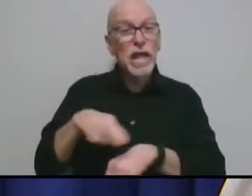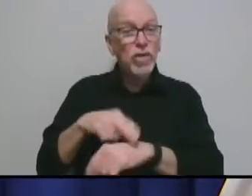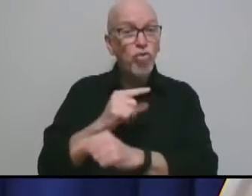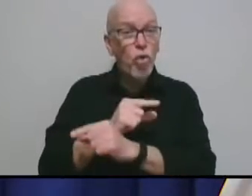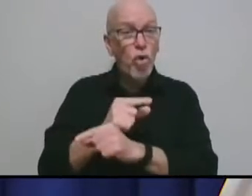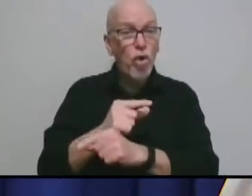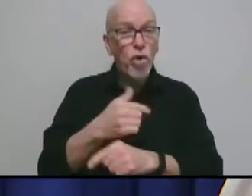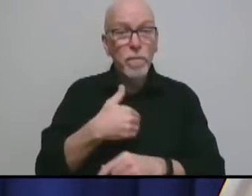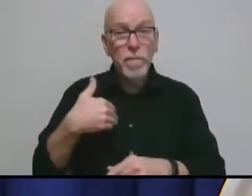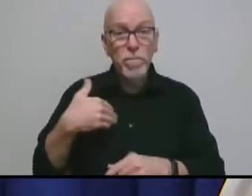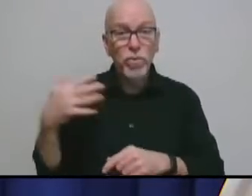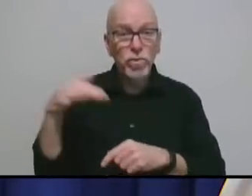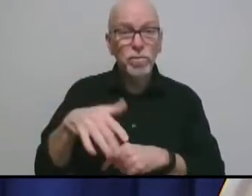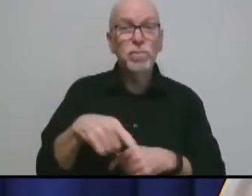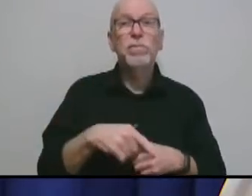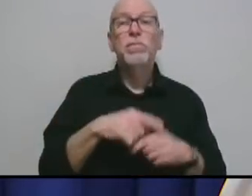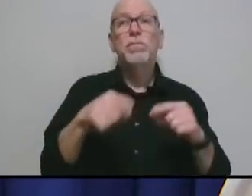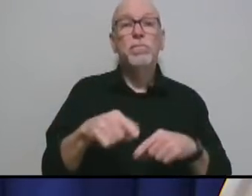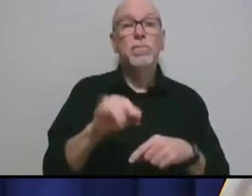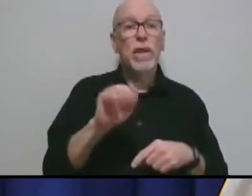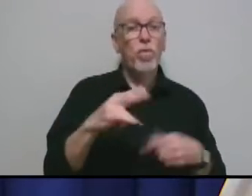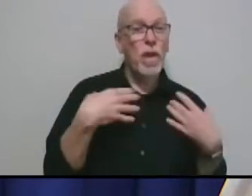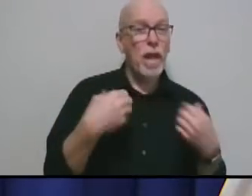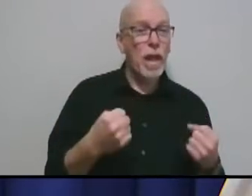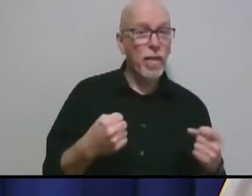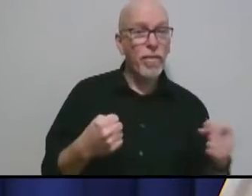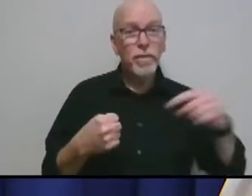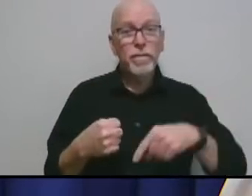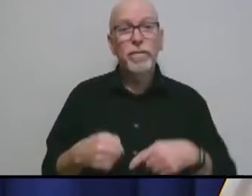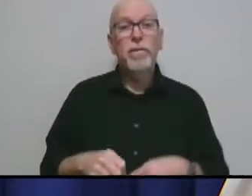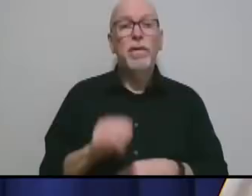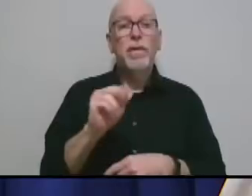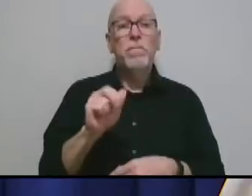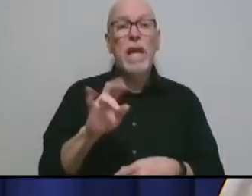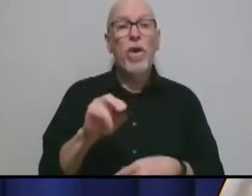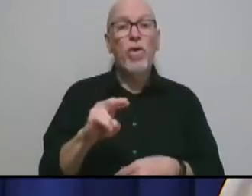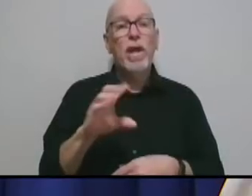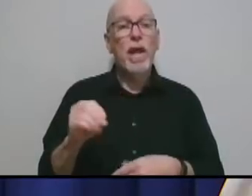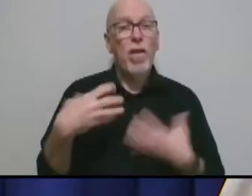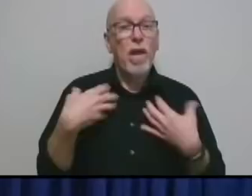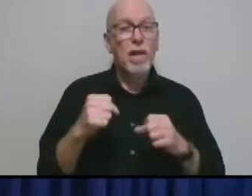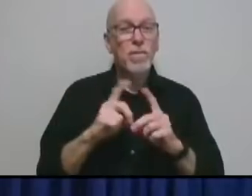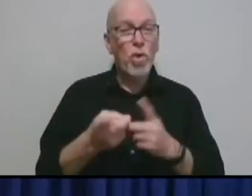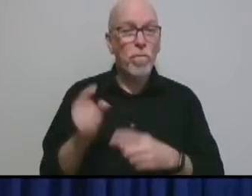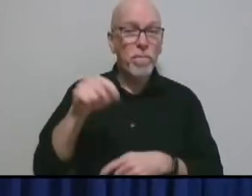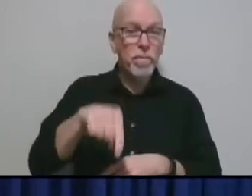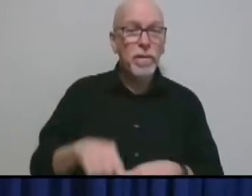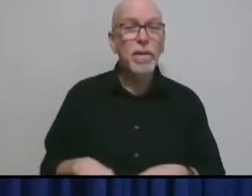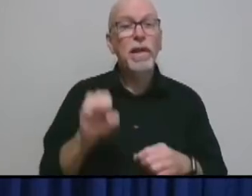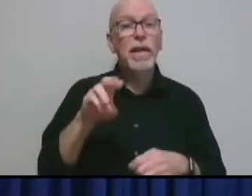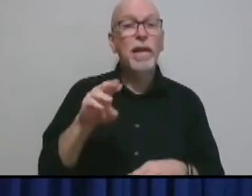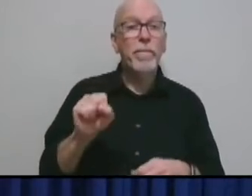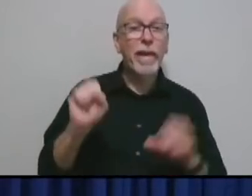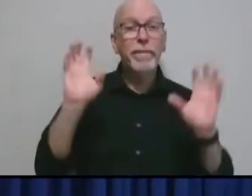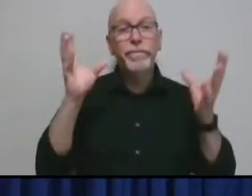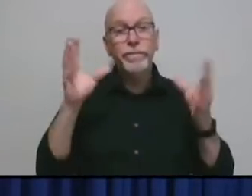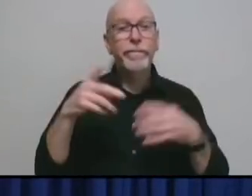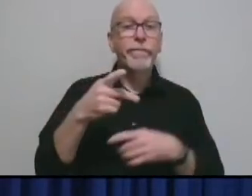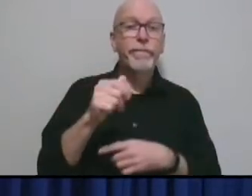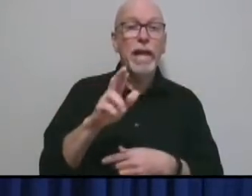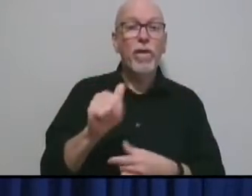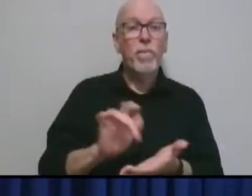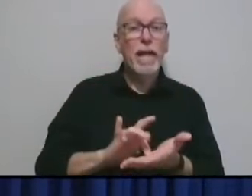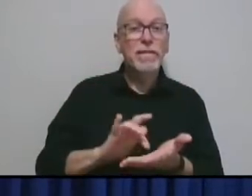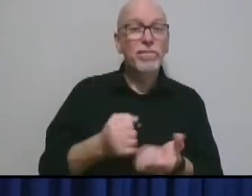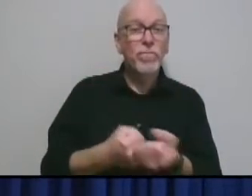when you think about IU Health, when you think about the Marion County Health Department, our EMS, paramedicine support,